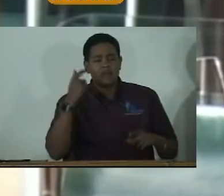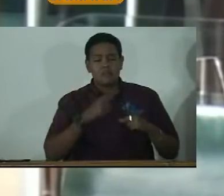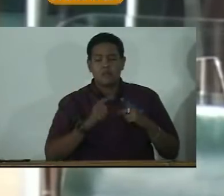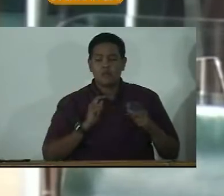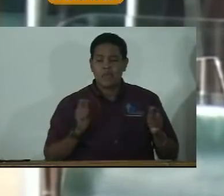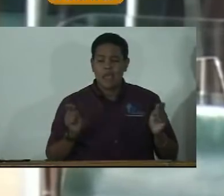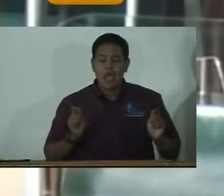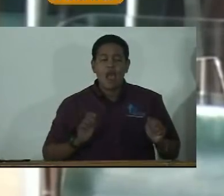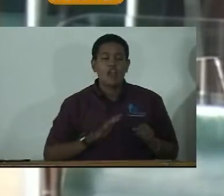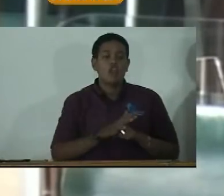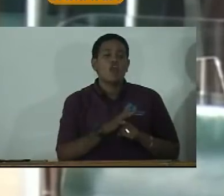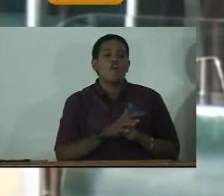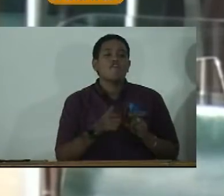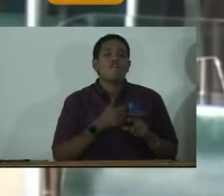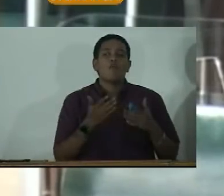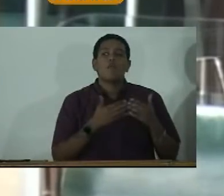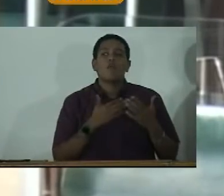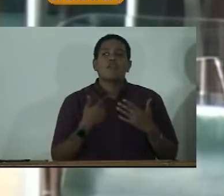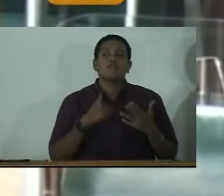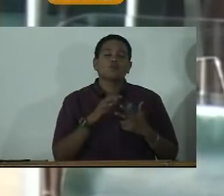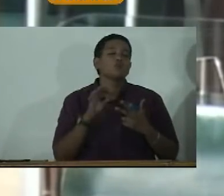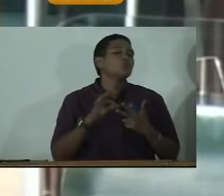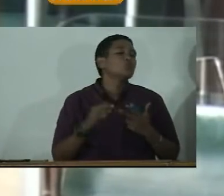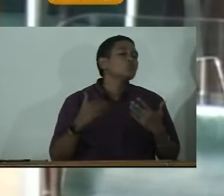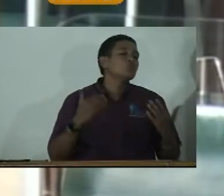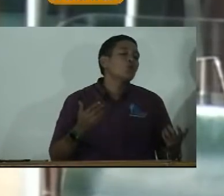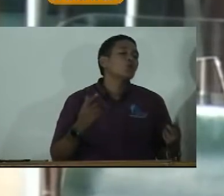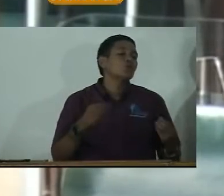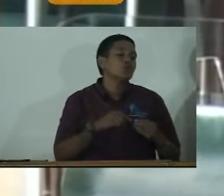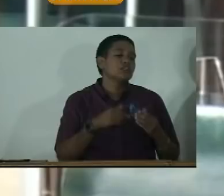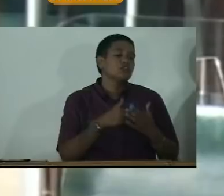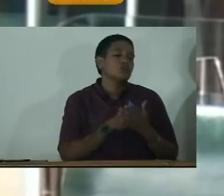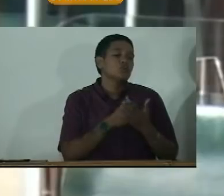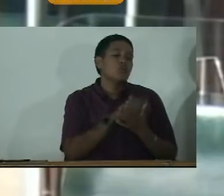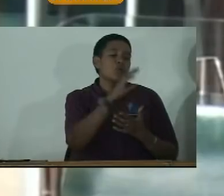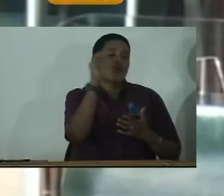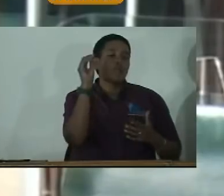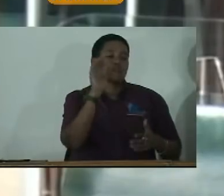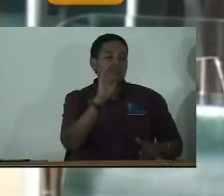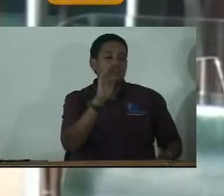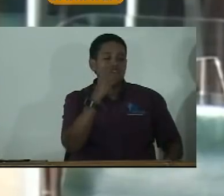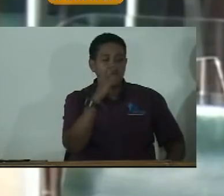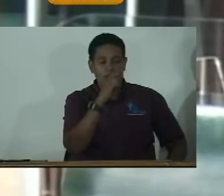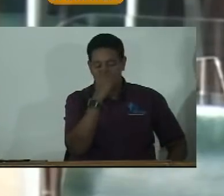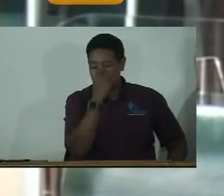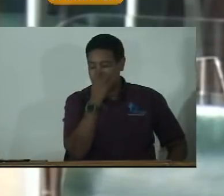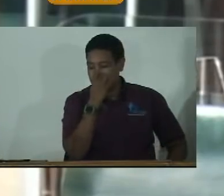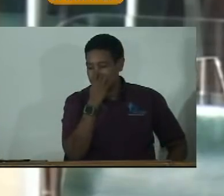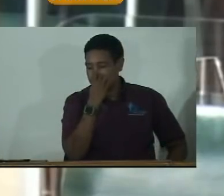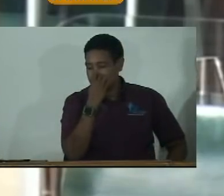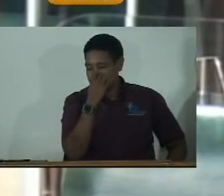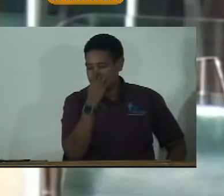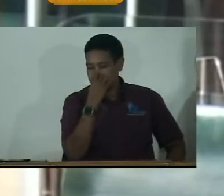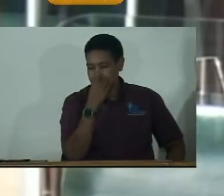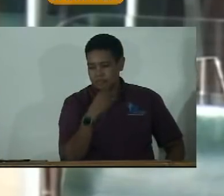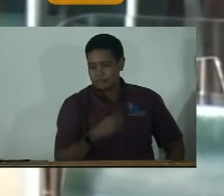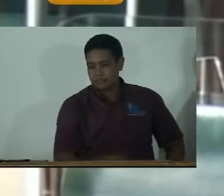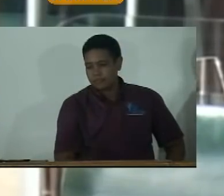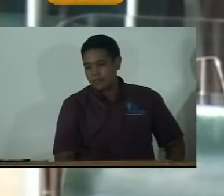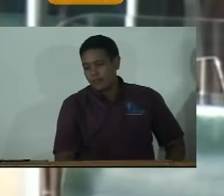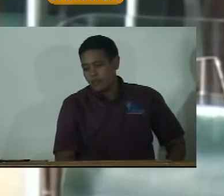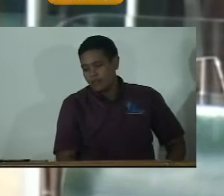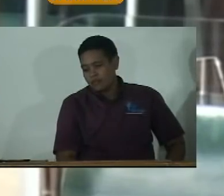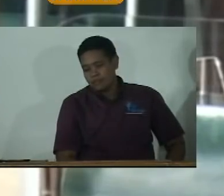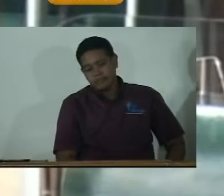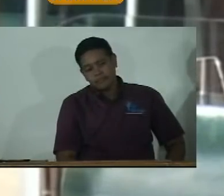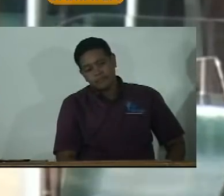enough from whatever we choose to do within this new corporation. And it